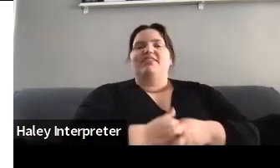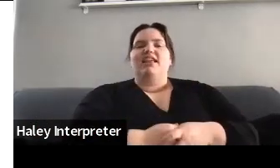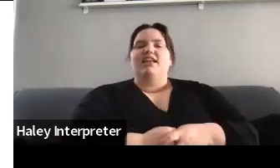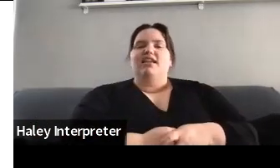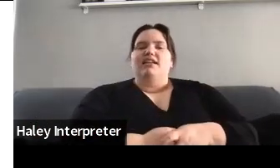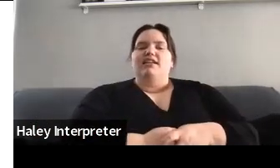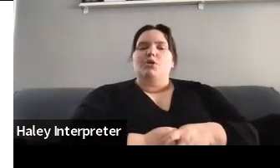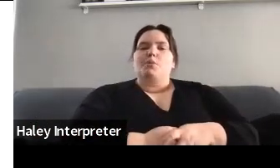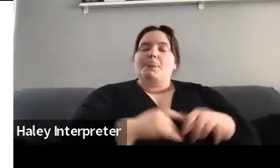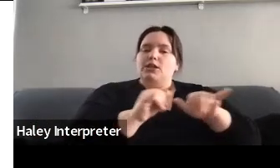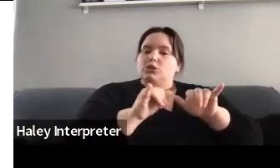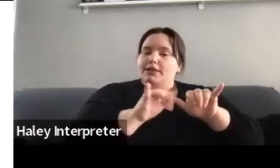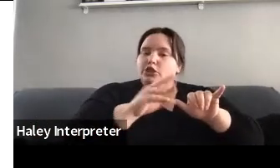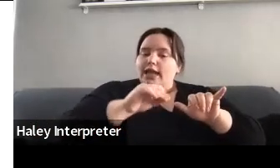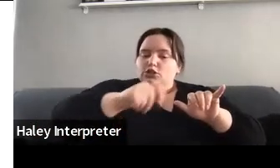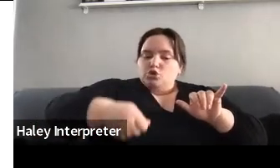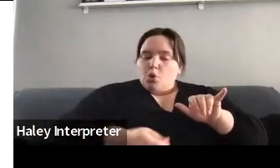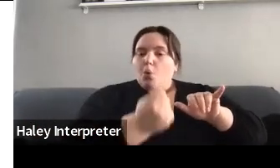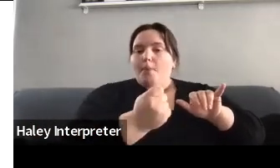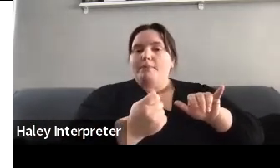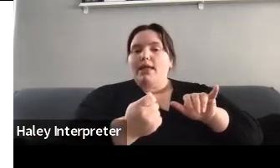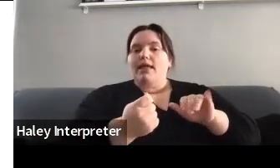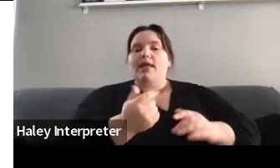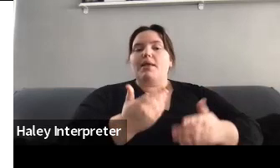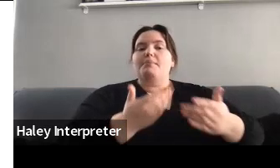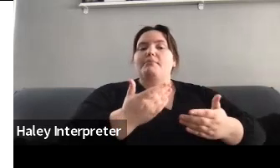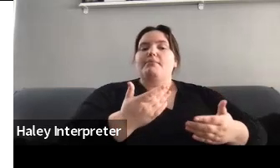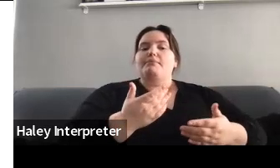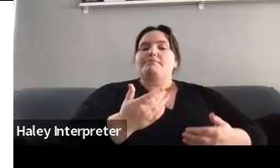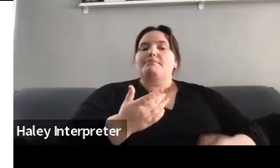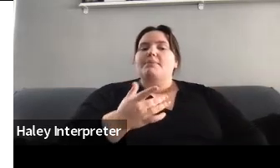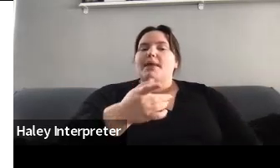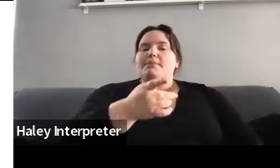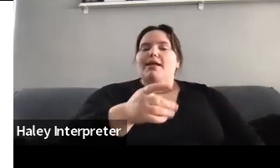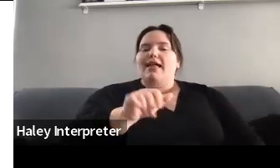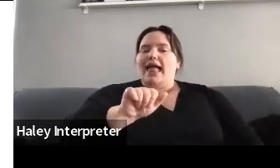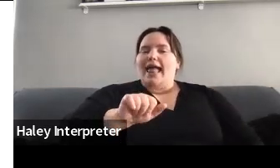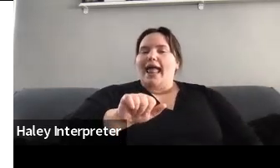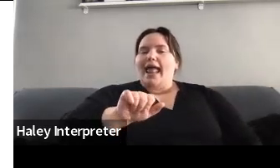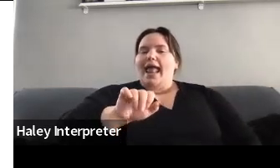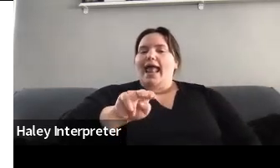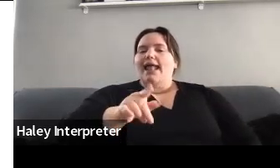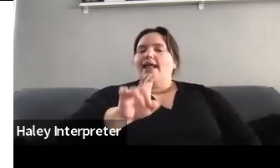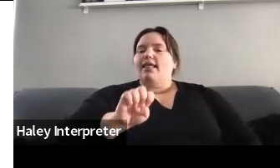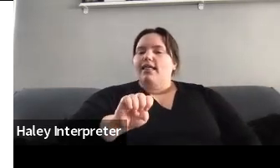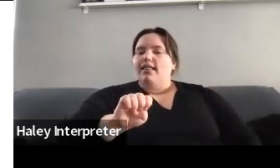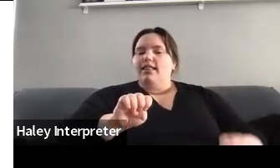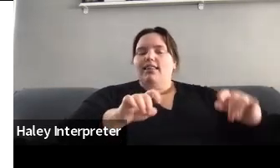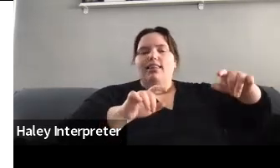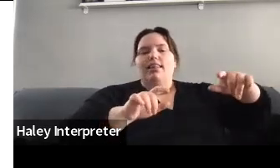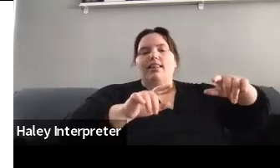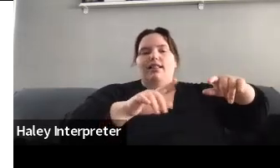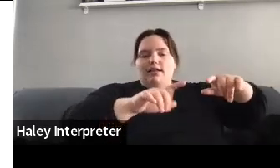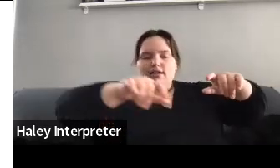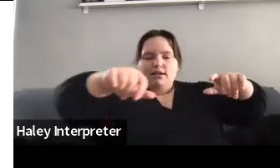ideas might be an angled measuring cup. These allow you to see the measurement from above. So